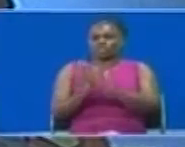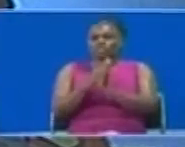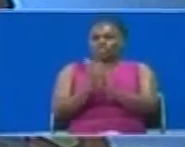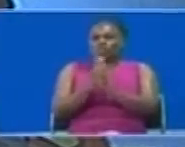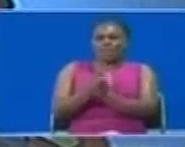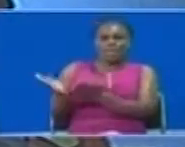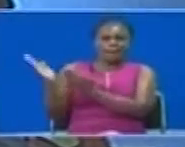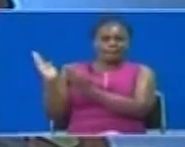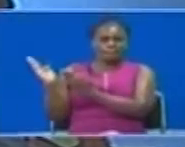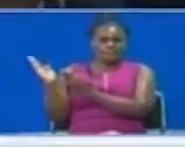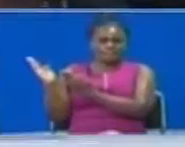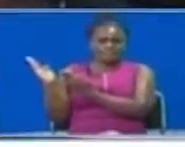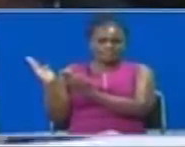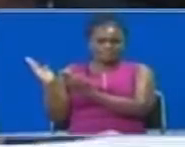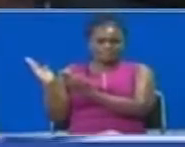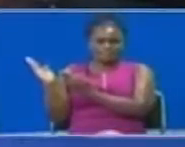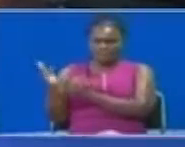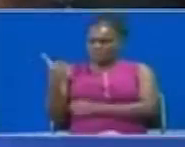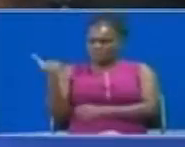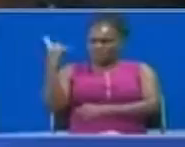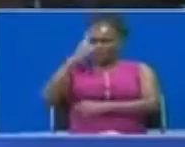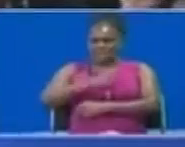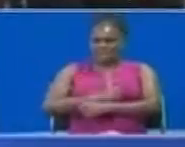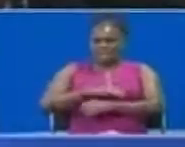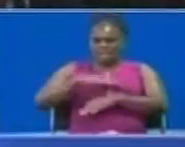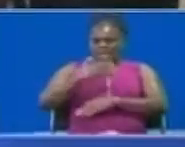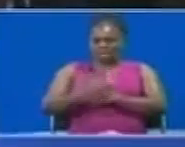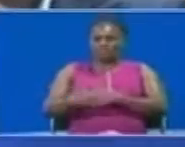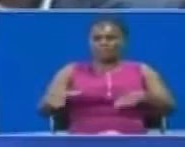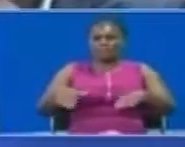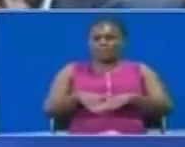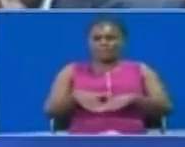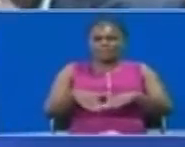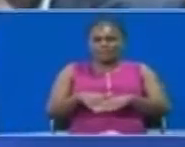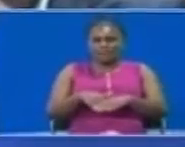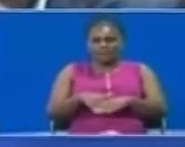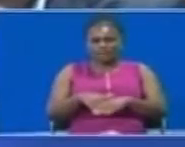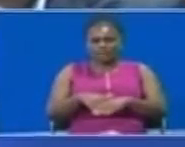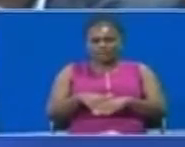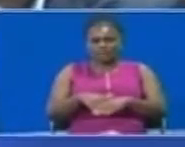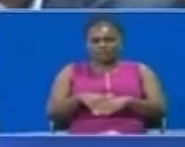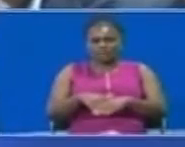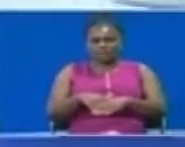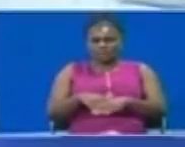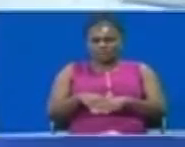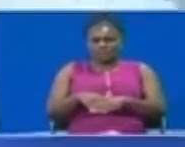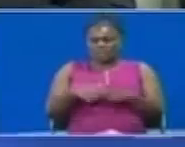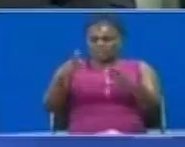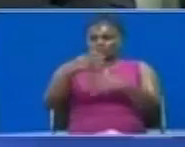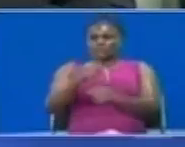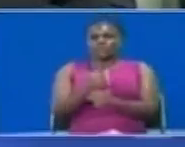story. A day after union members from the Kenya International Freight Forwarders and Warehouse